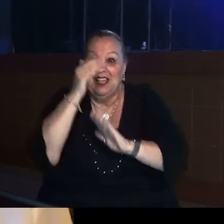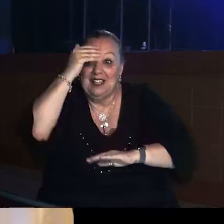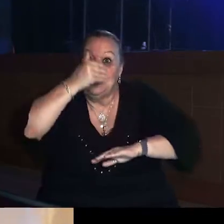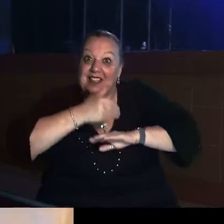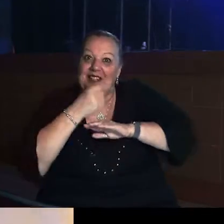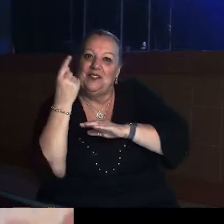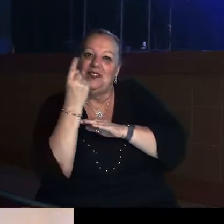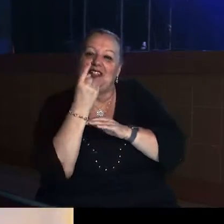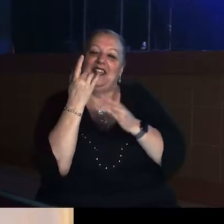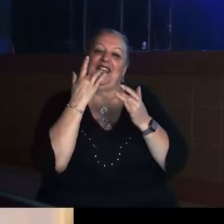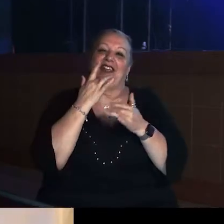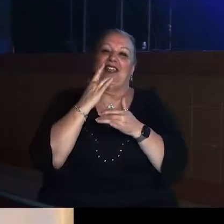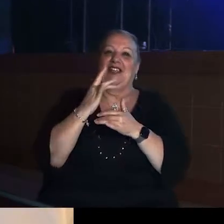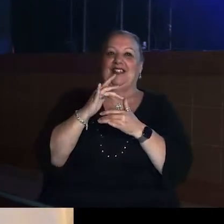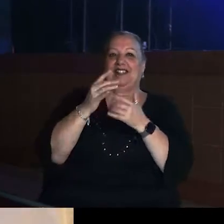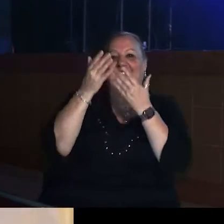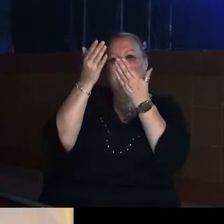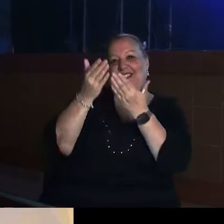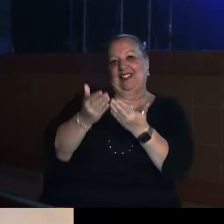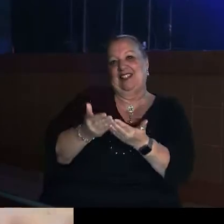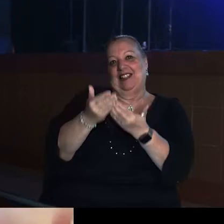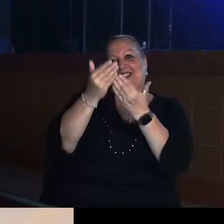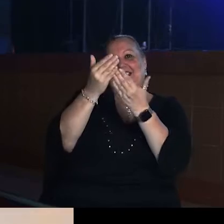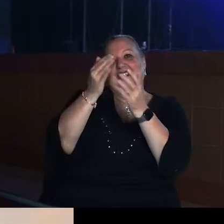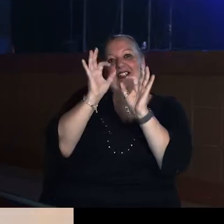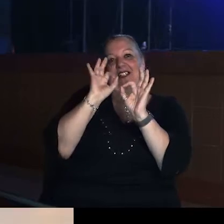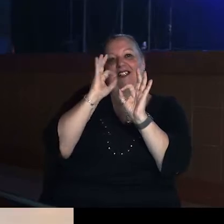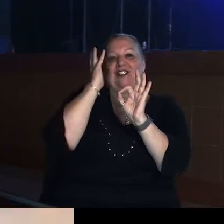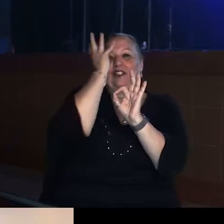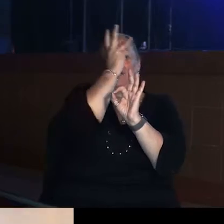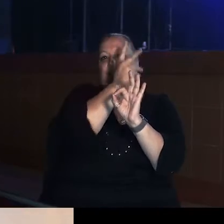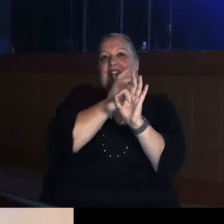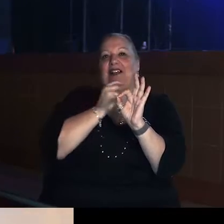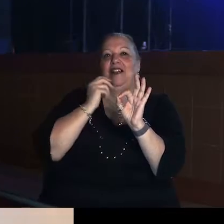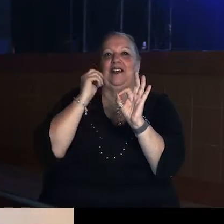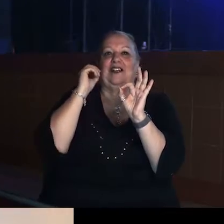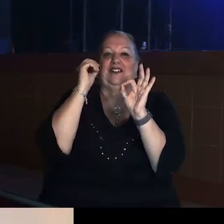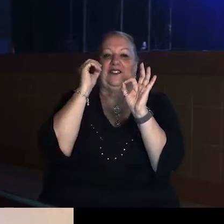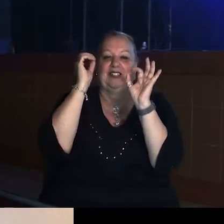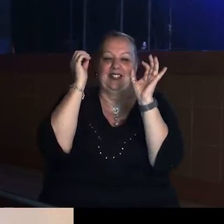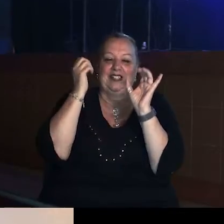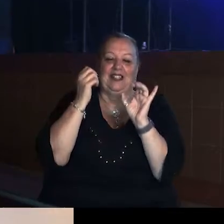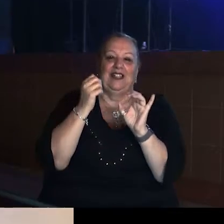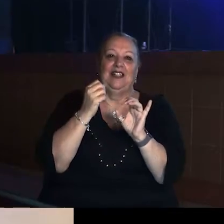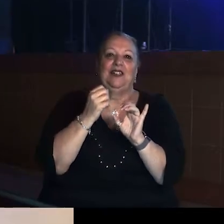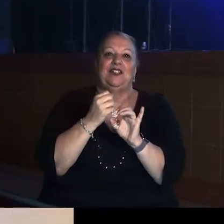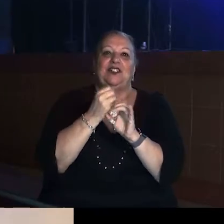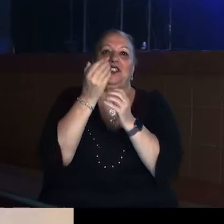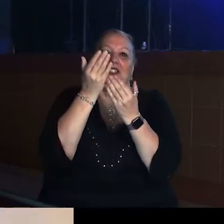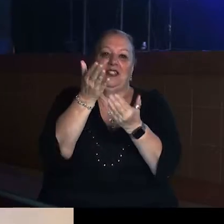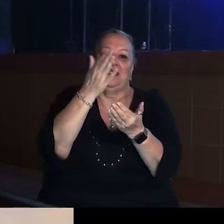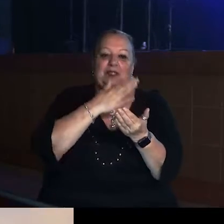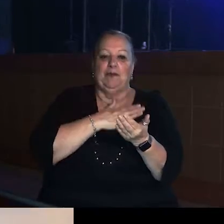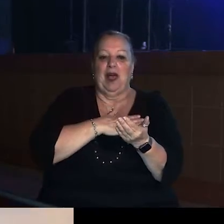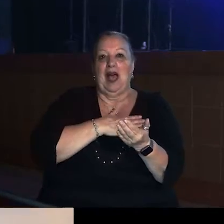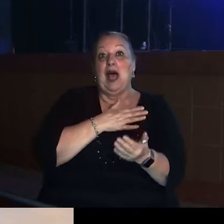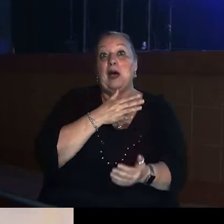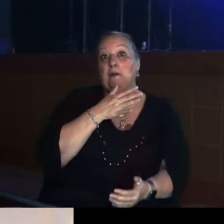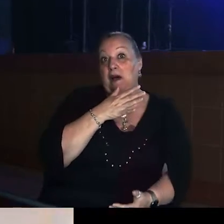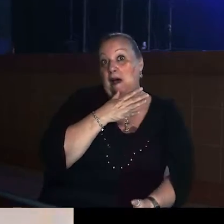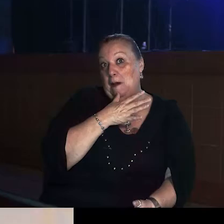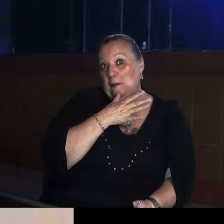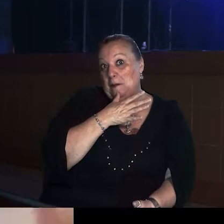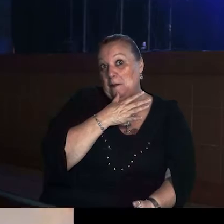beautiful soul. I can't believe I get to be a son of someone as lovely.